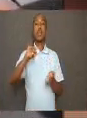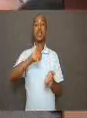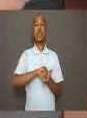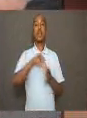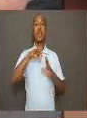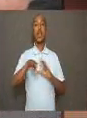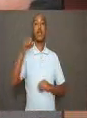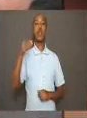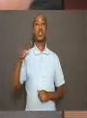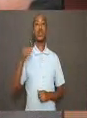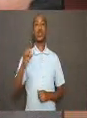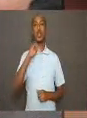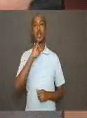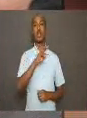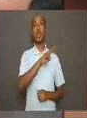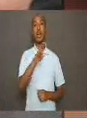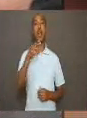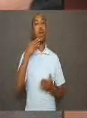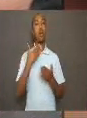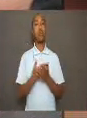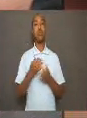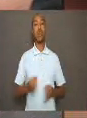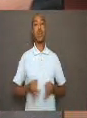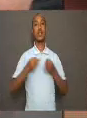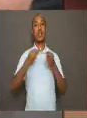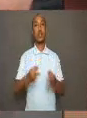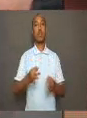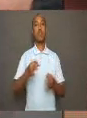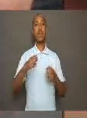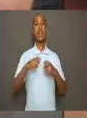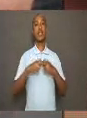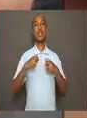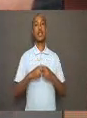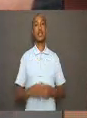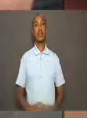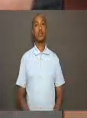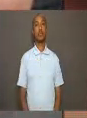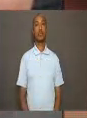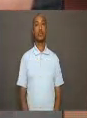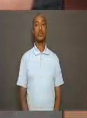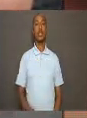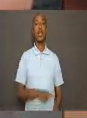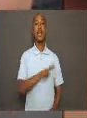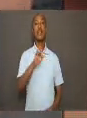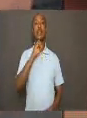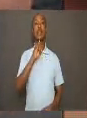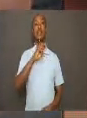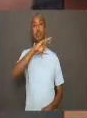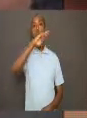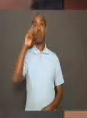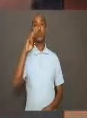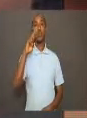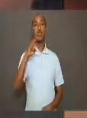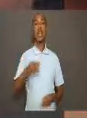aqueous solutions, they are good conductors of electricity. This is because